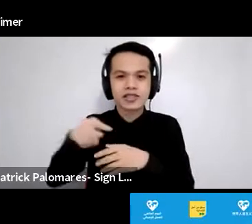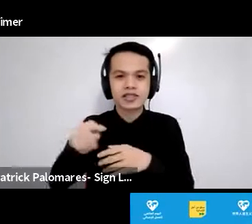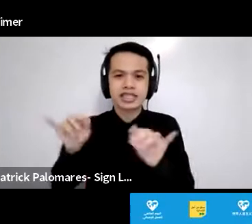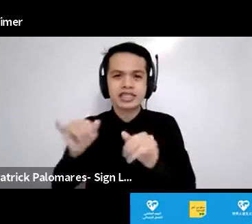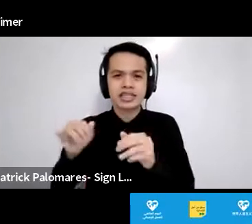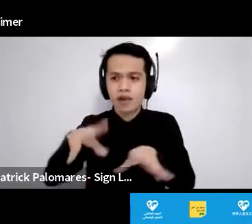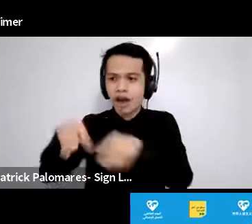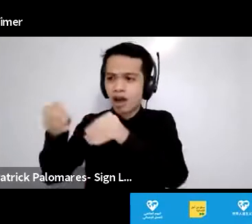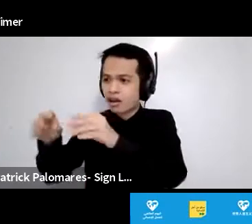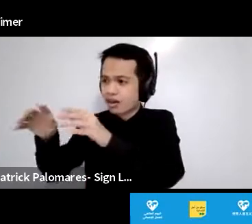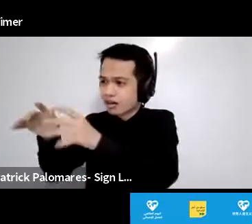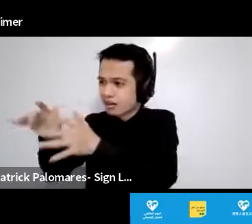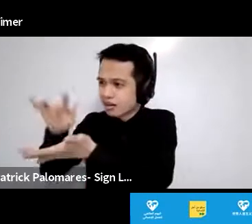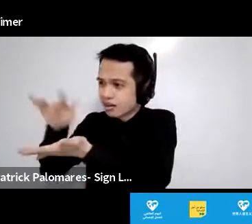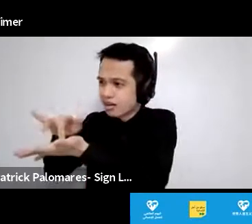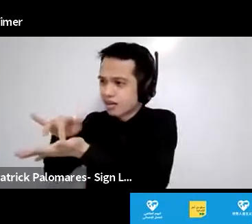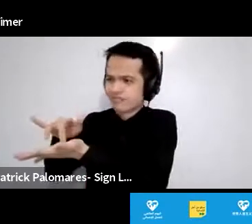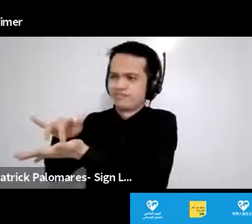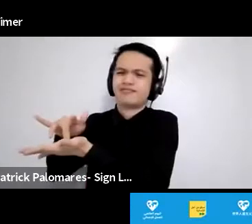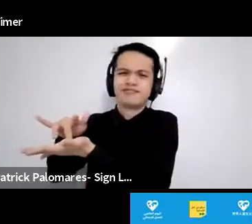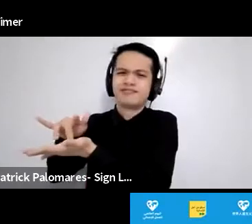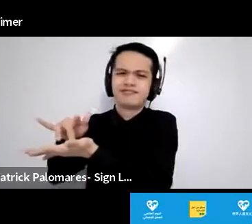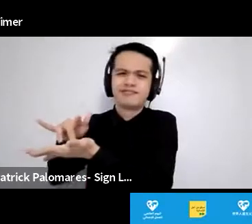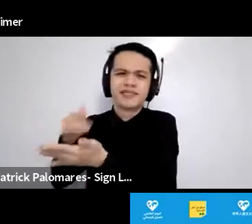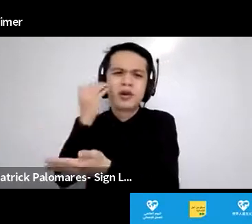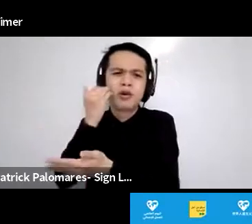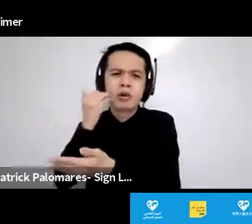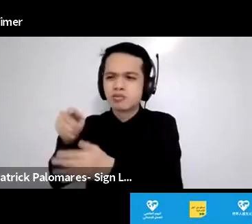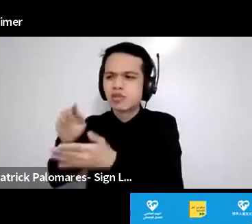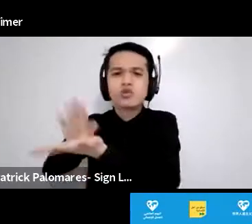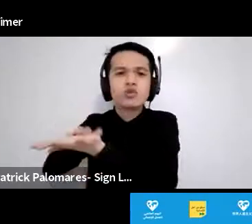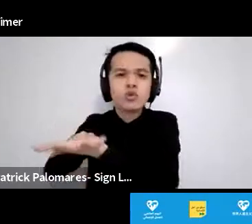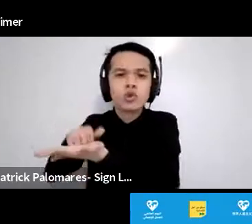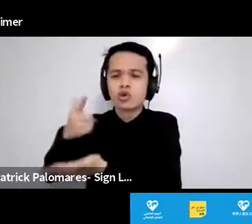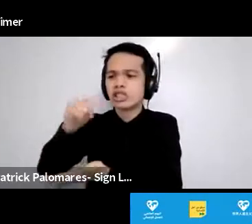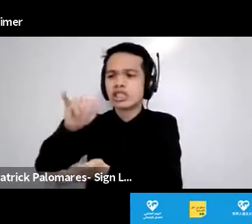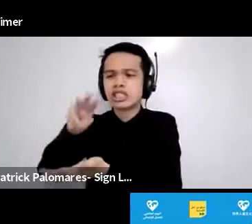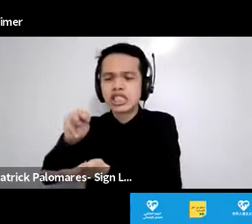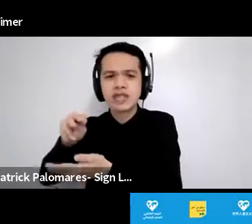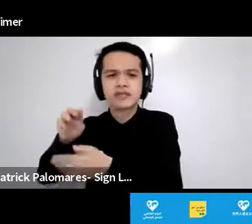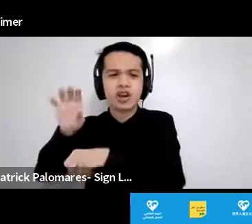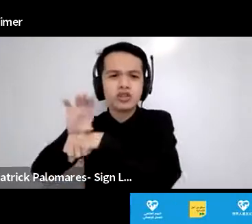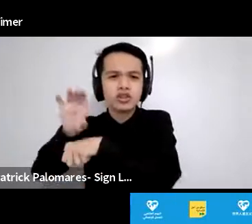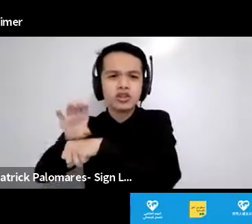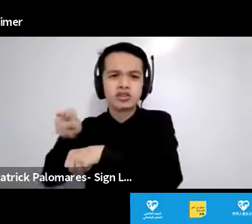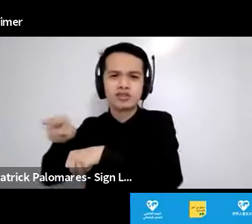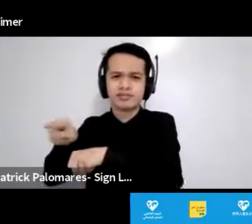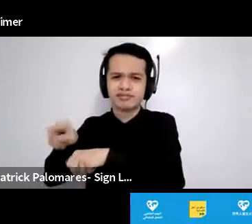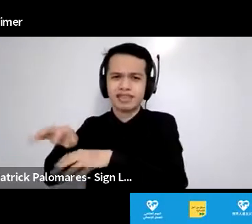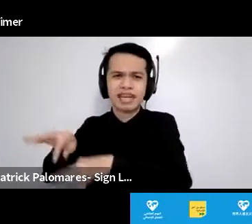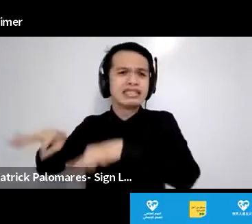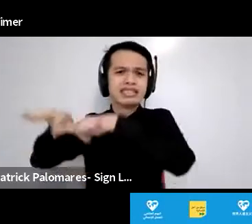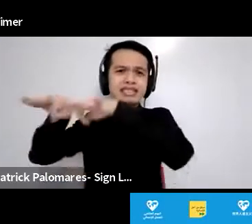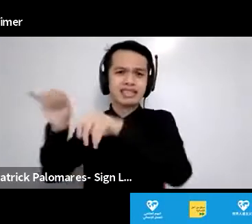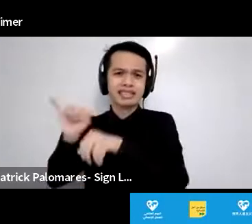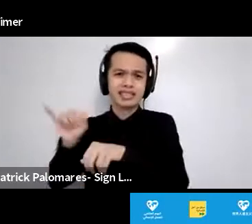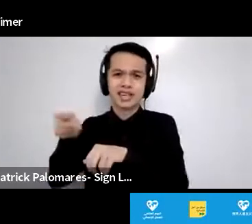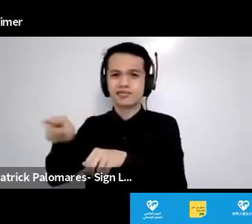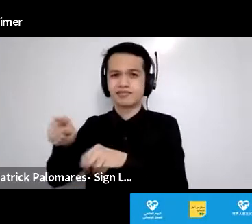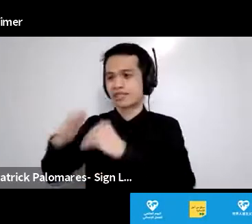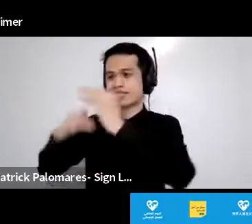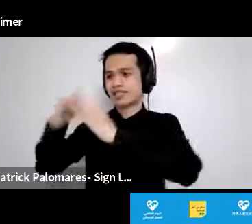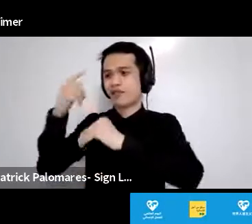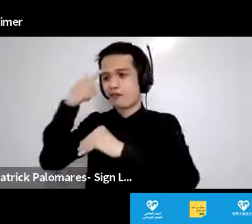evacuation centers aren't built to be evacuation centers. They're schools and gyms and churches, which will also flood because they're not built to be